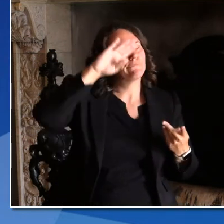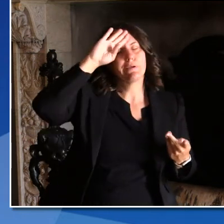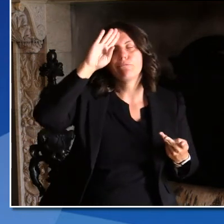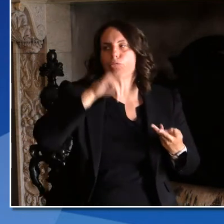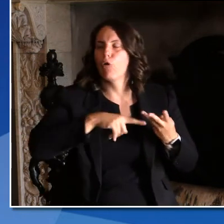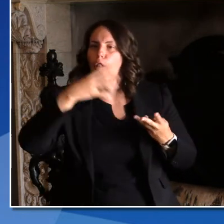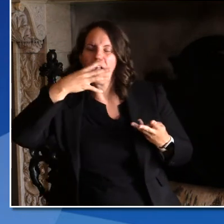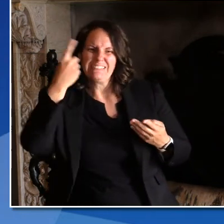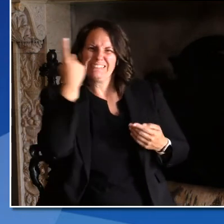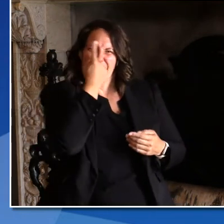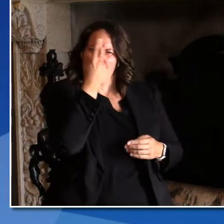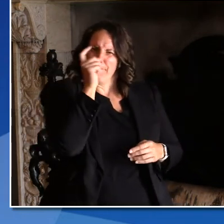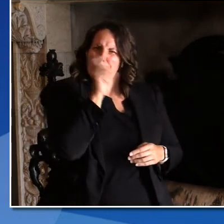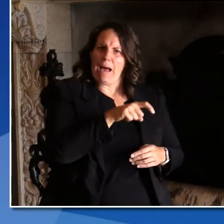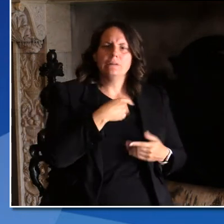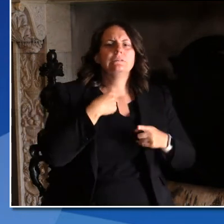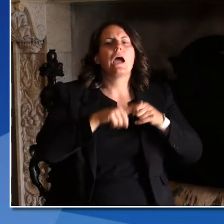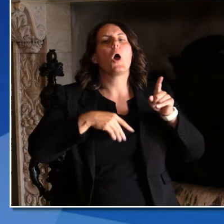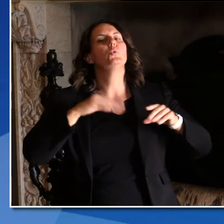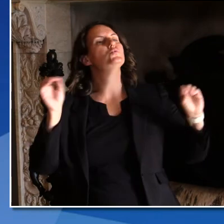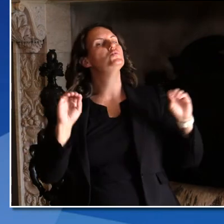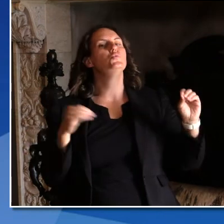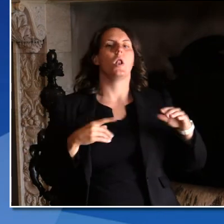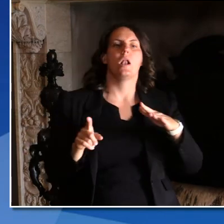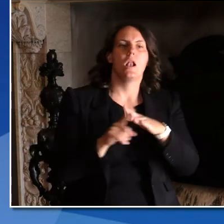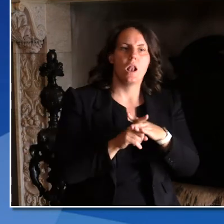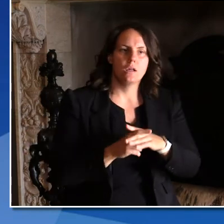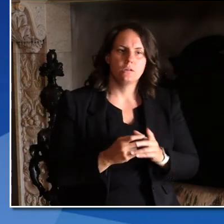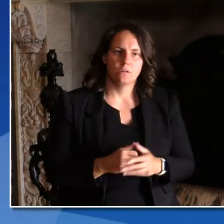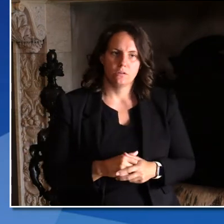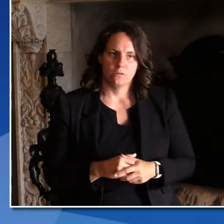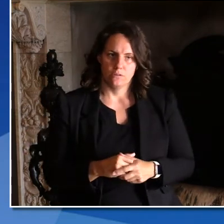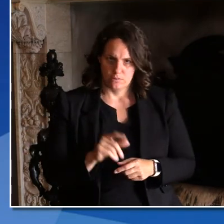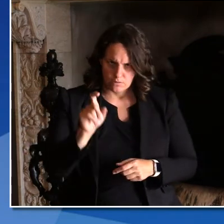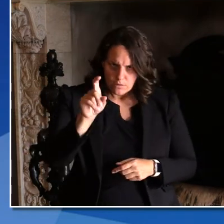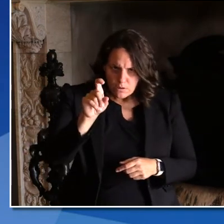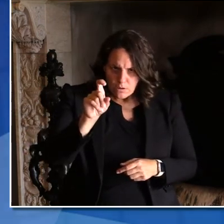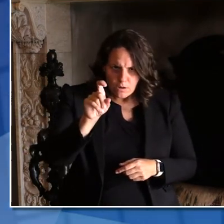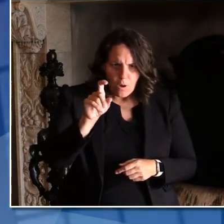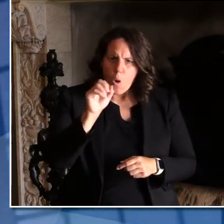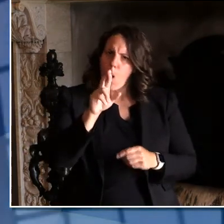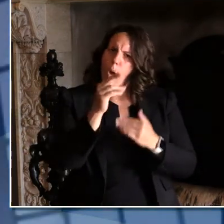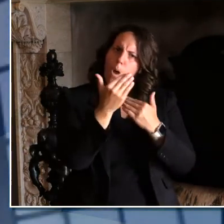are asymptomatic or just want to get tested in general?